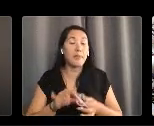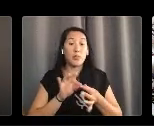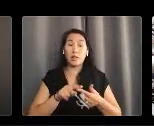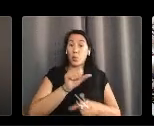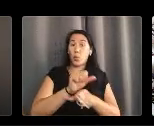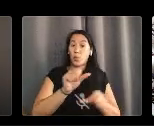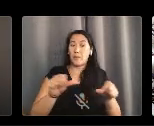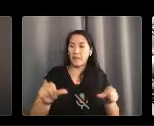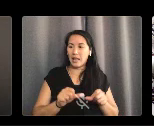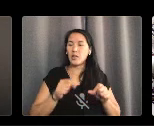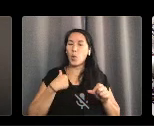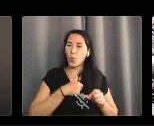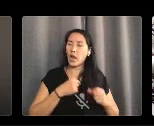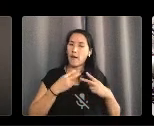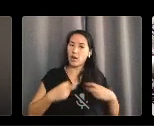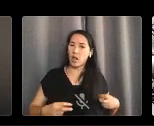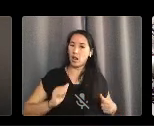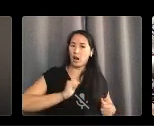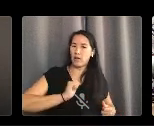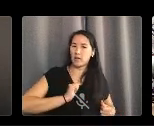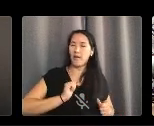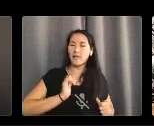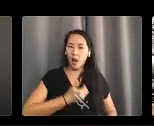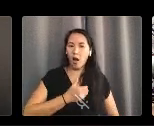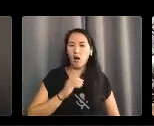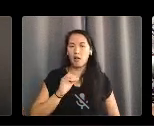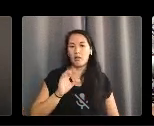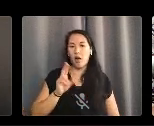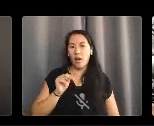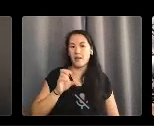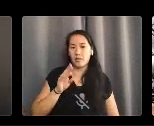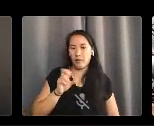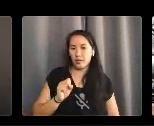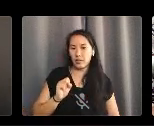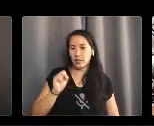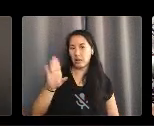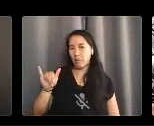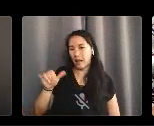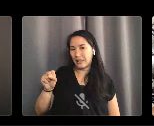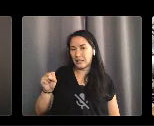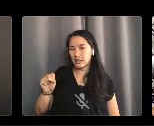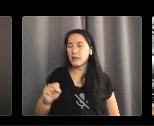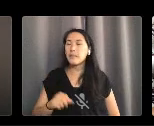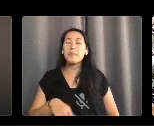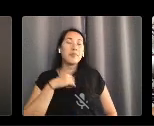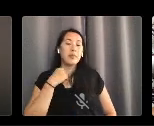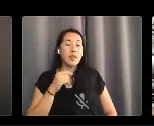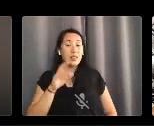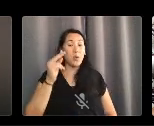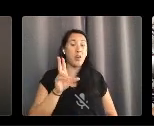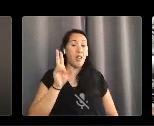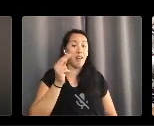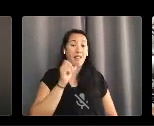really need to test our own unconscious bias and explore it. 3 things to think about is understand that unconscious bias